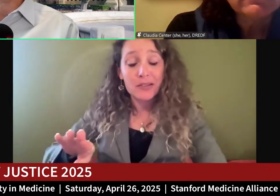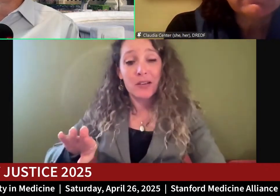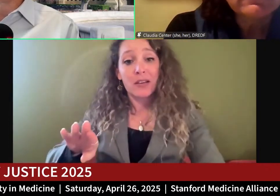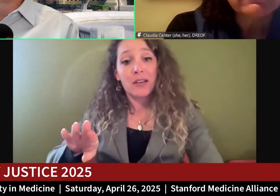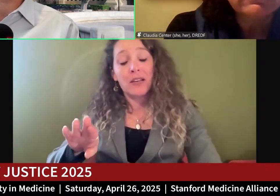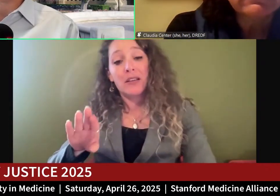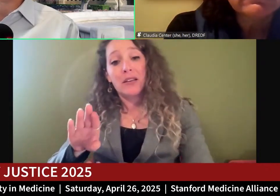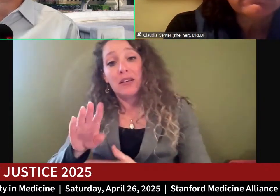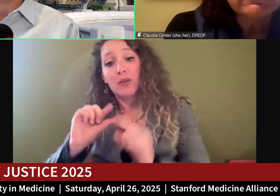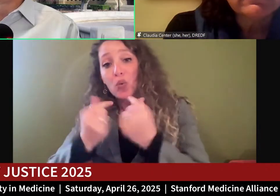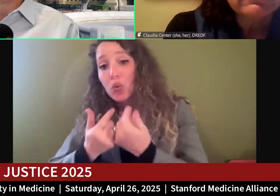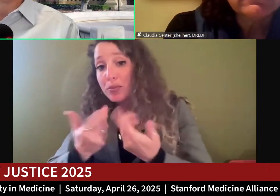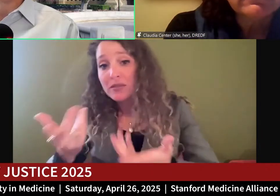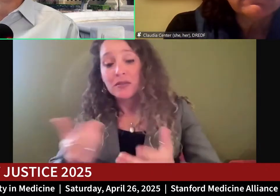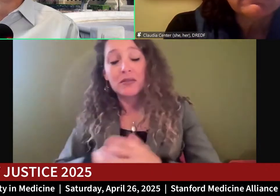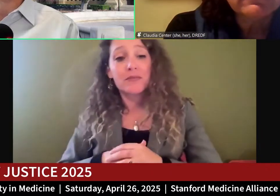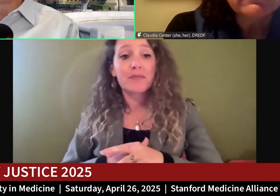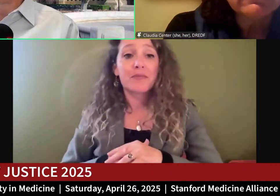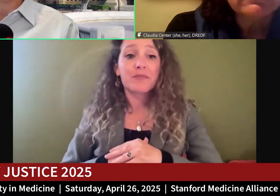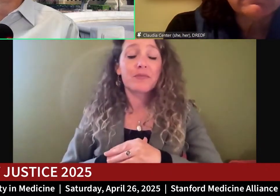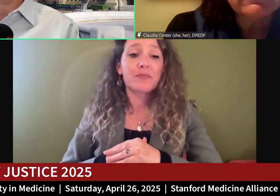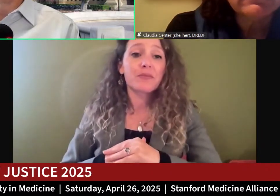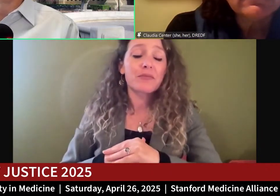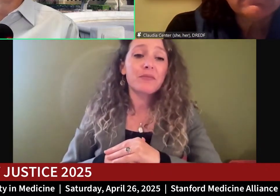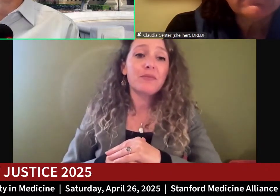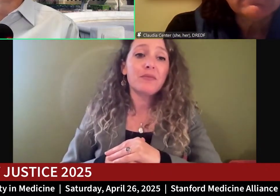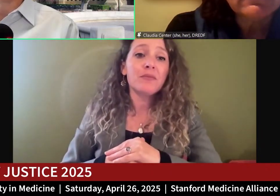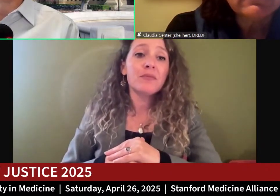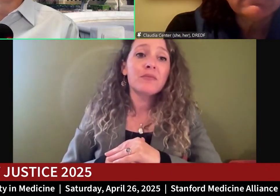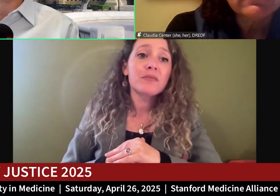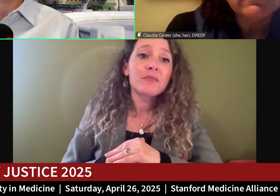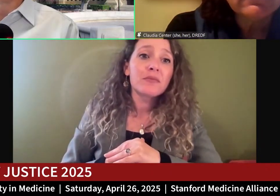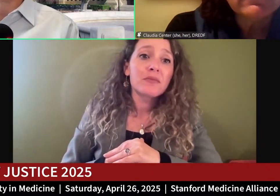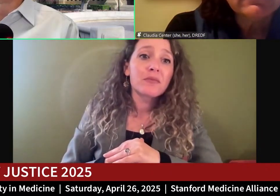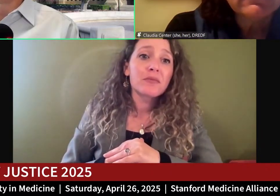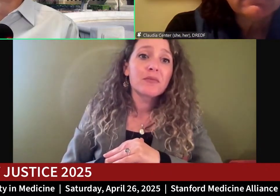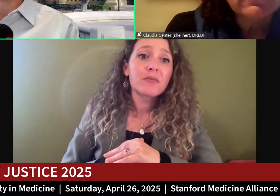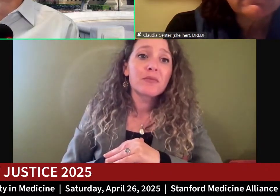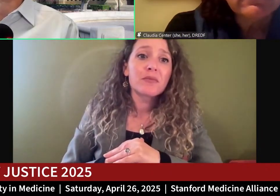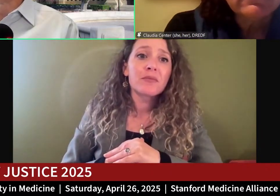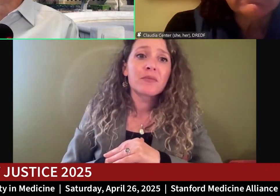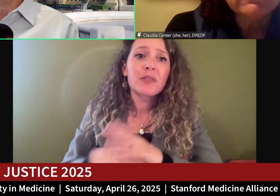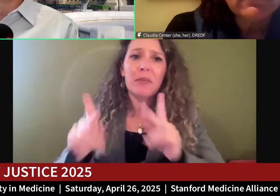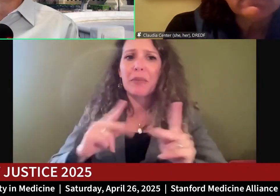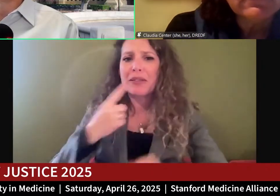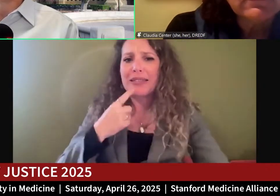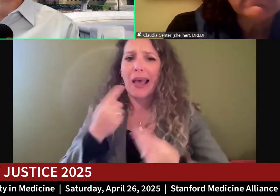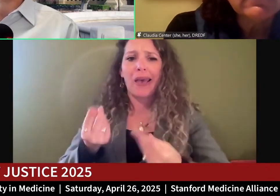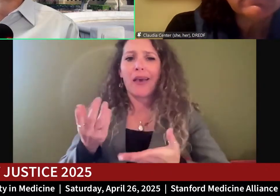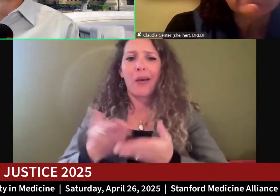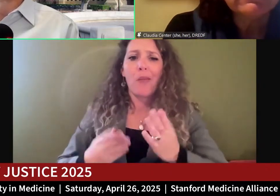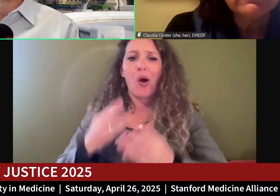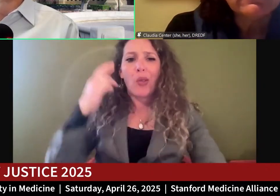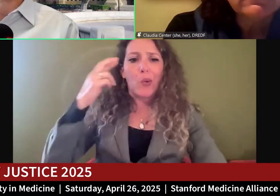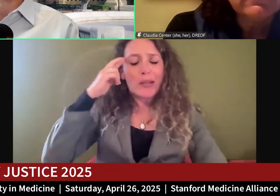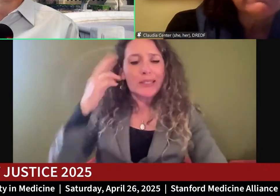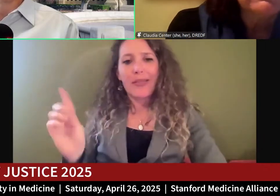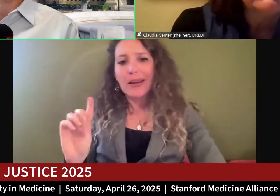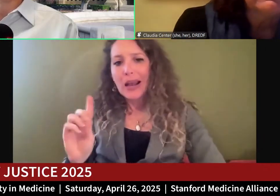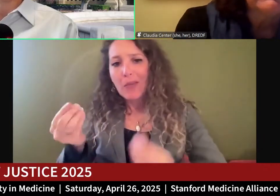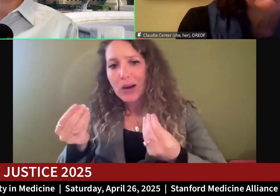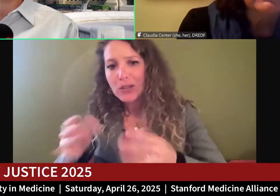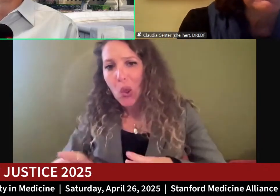heard people say that, part of why the Democrats lost was